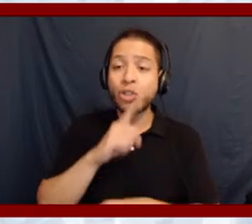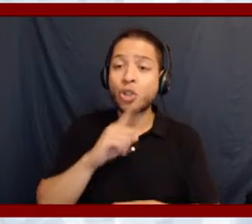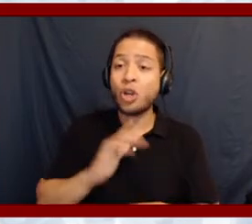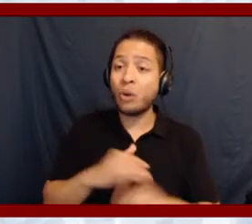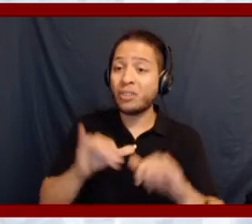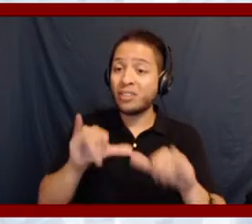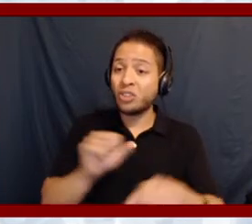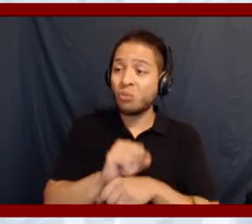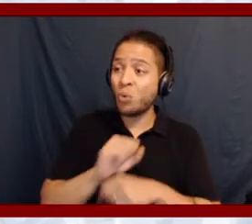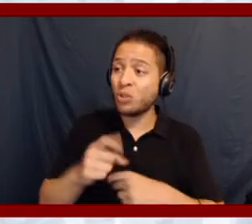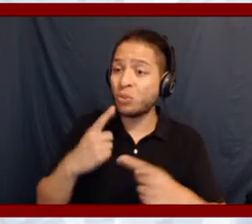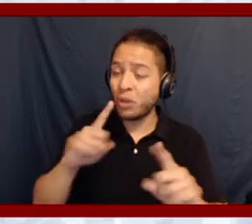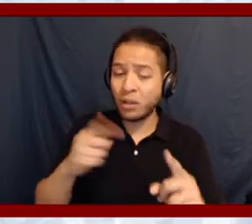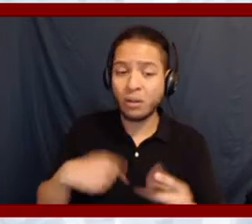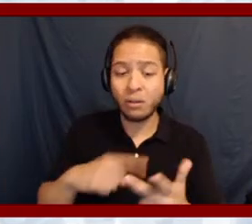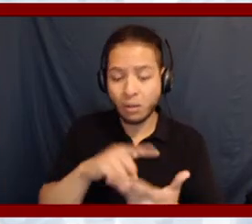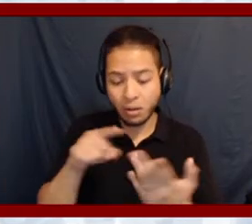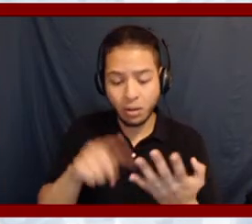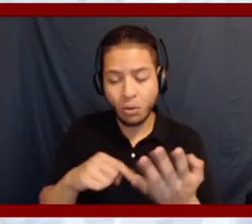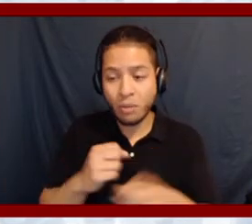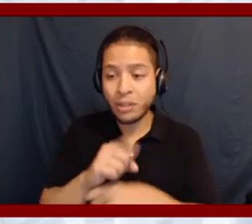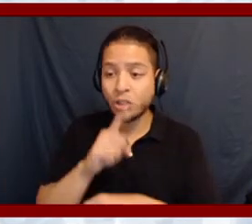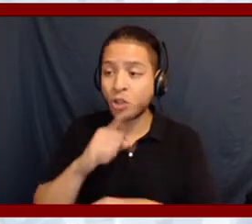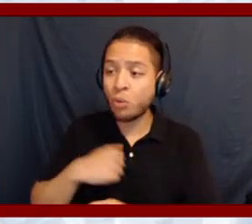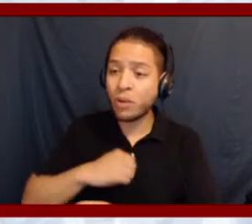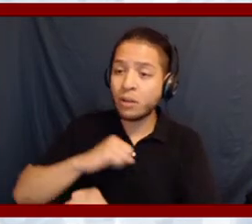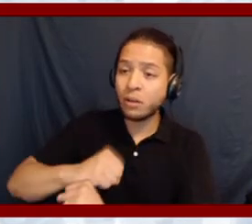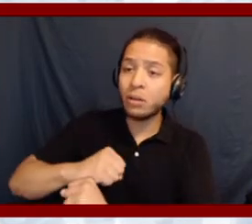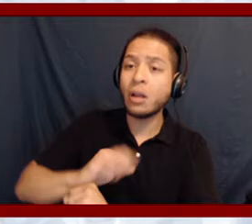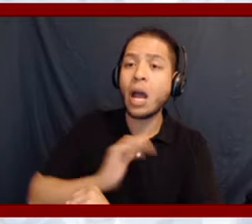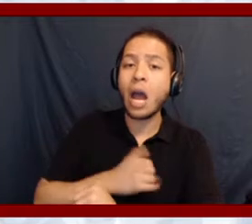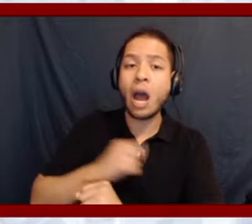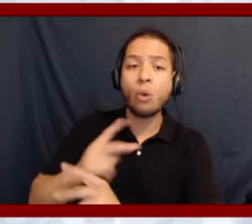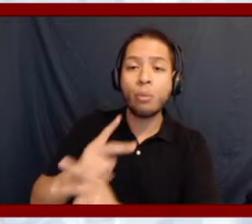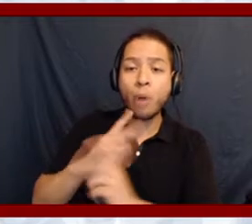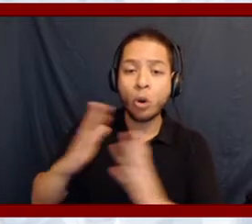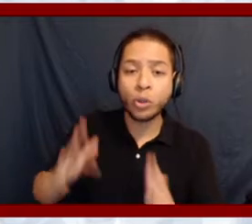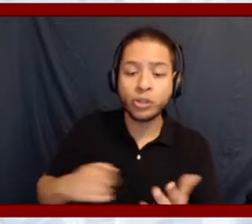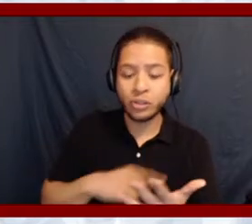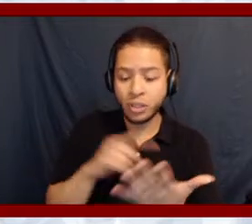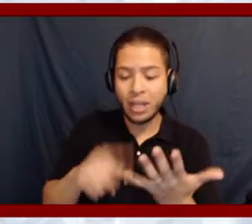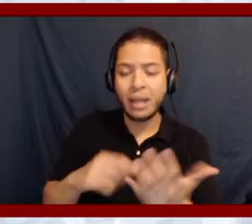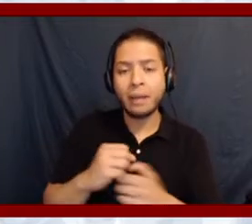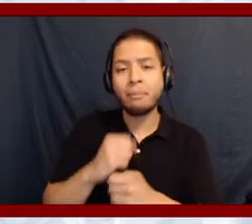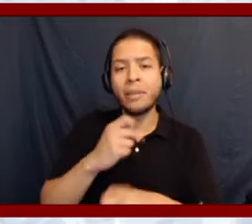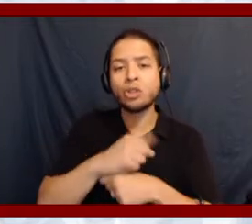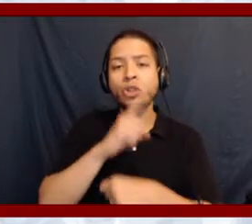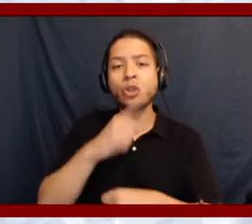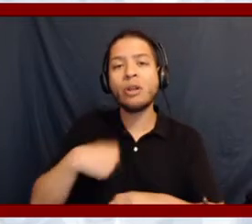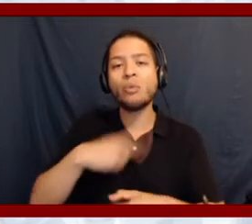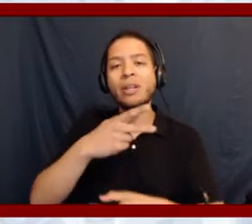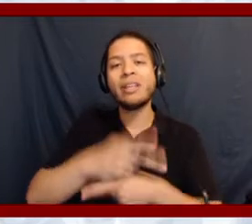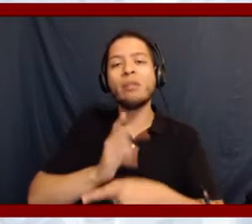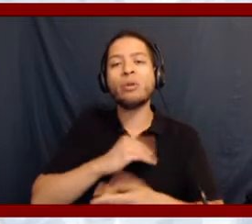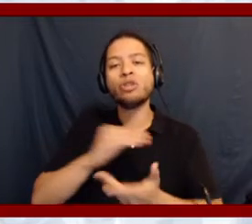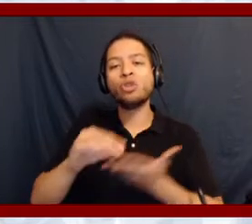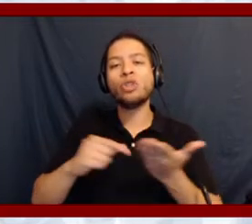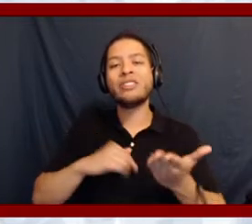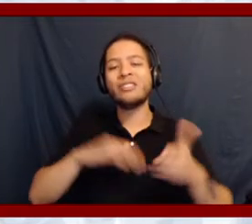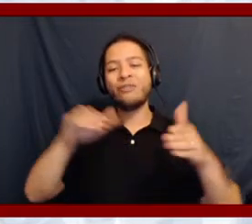borrower defense. We're doing everything in our power to keep the students at the center of the conversation. And the president has proposed